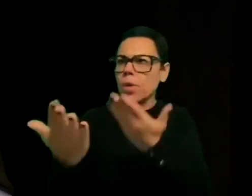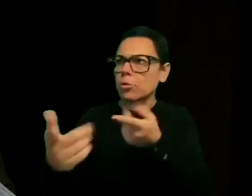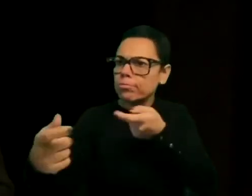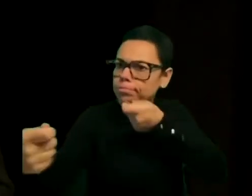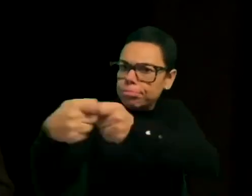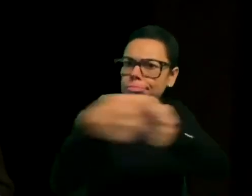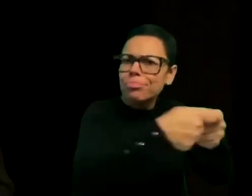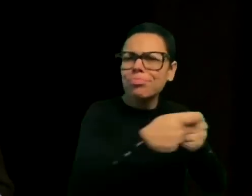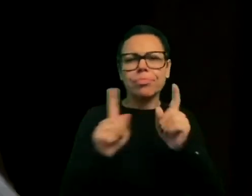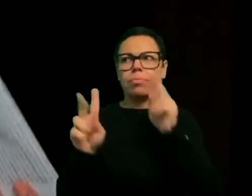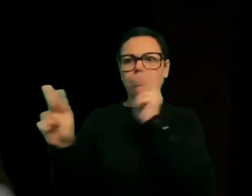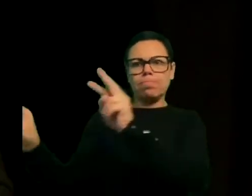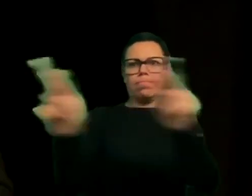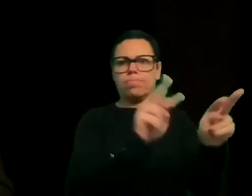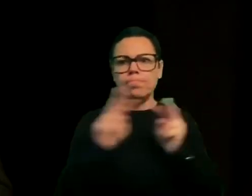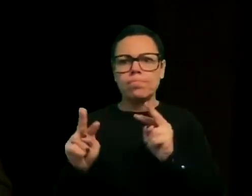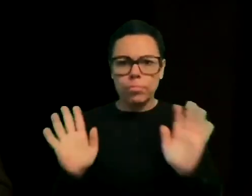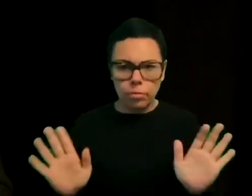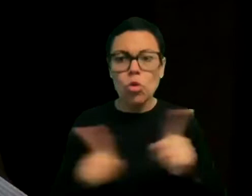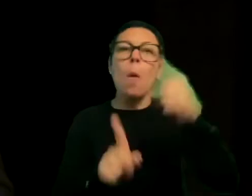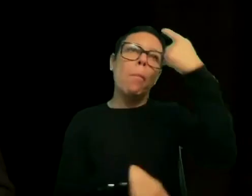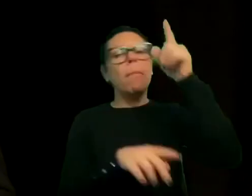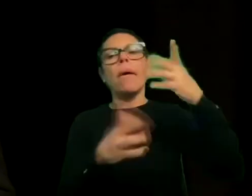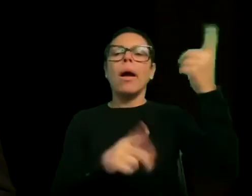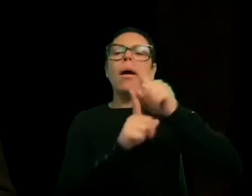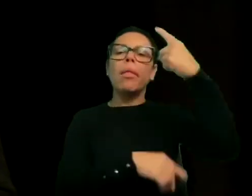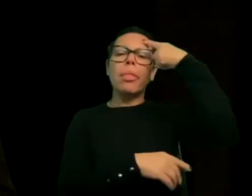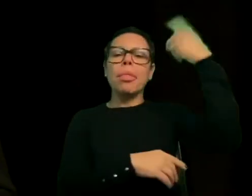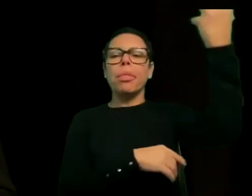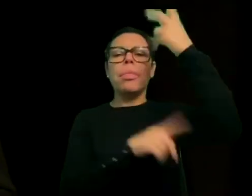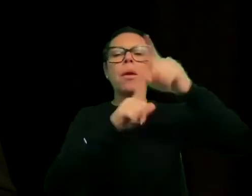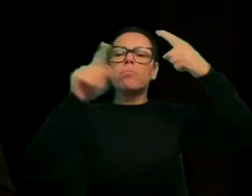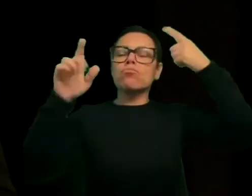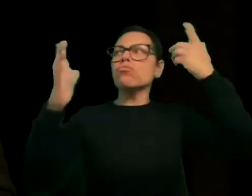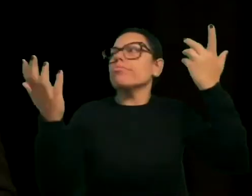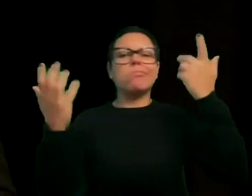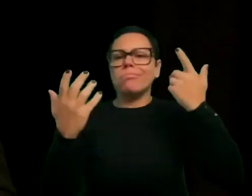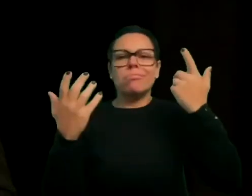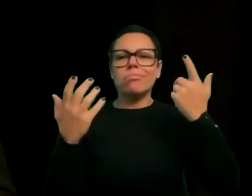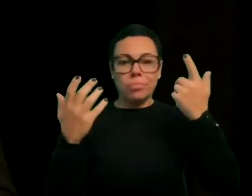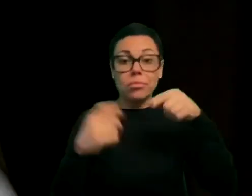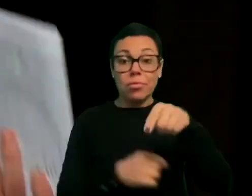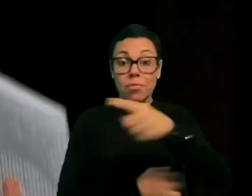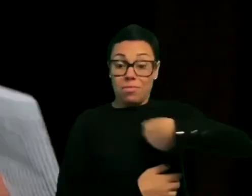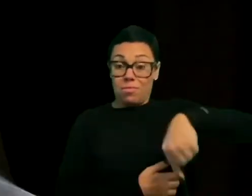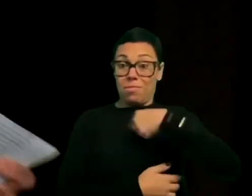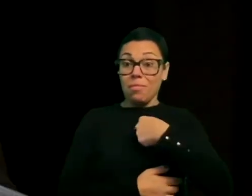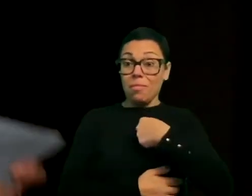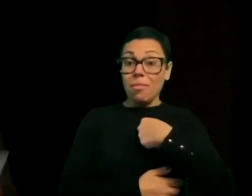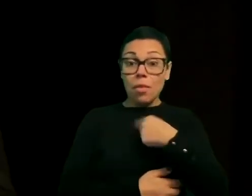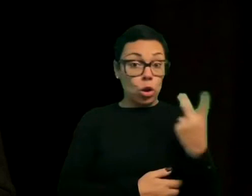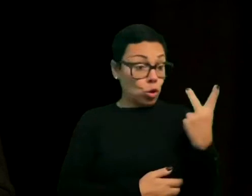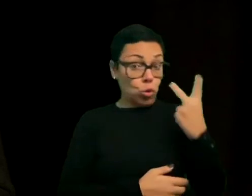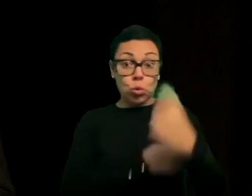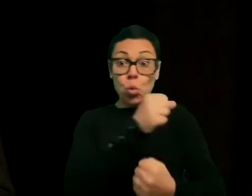and provide assistance as well. So we're also giving trainings. I've been giving trainings the last 3 years on this. This